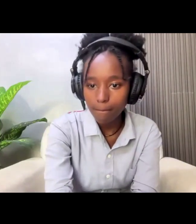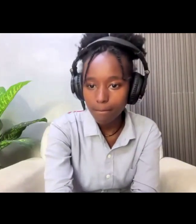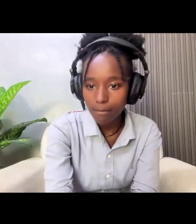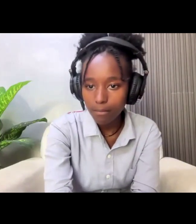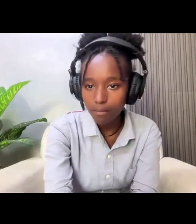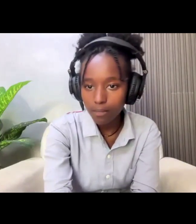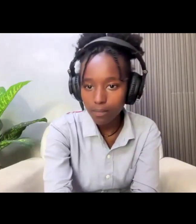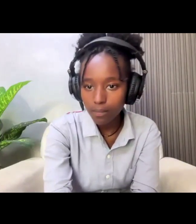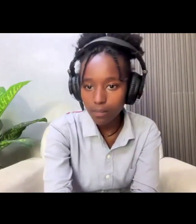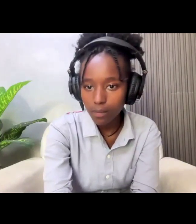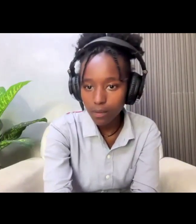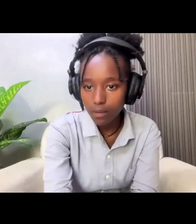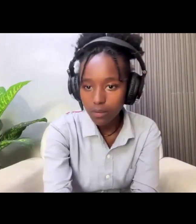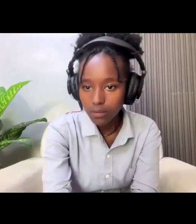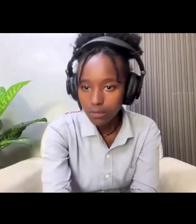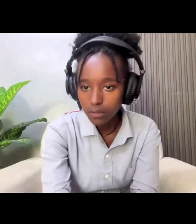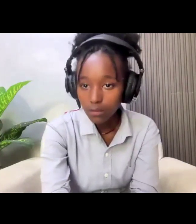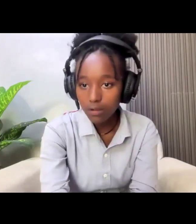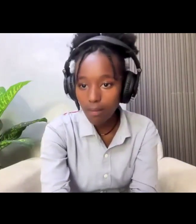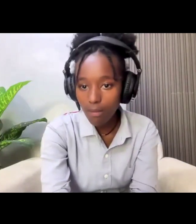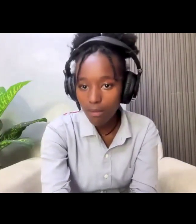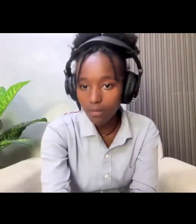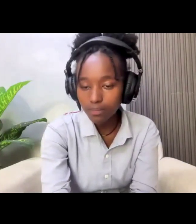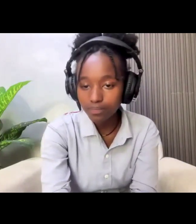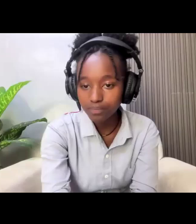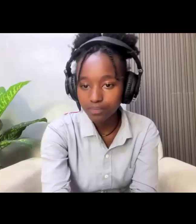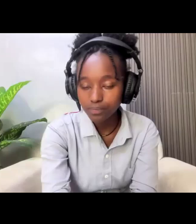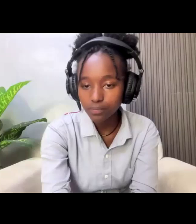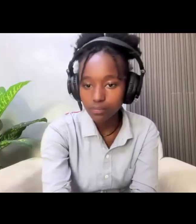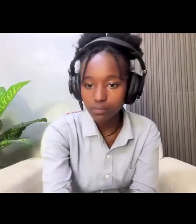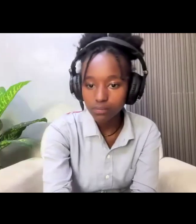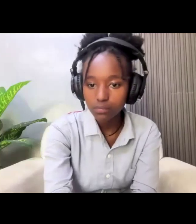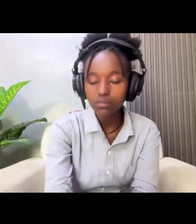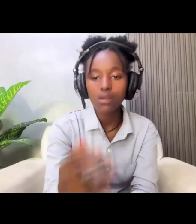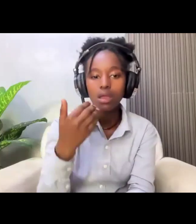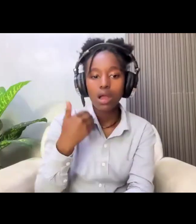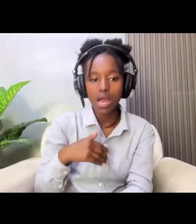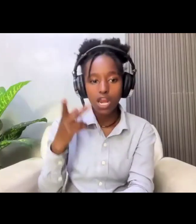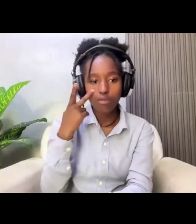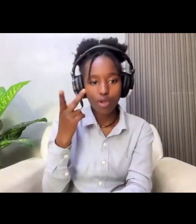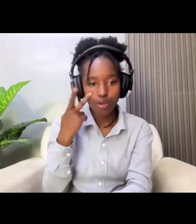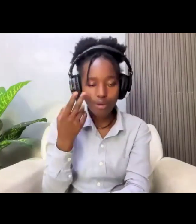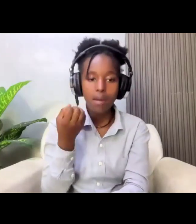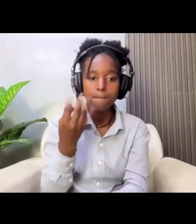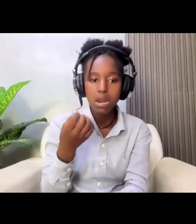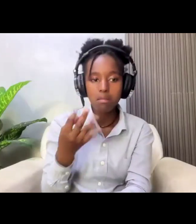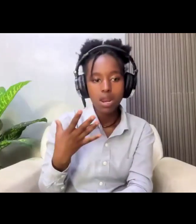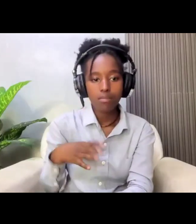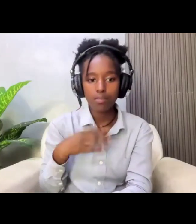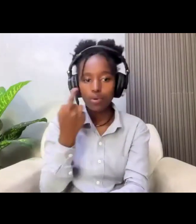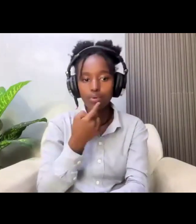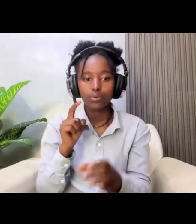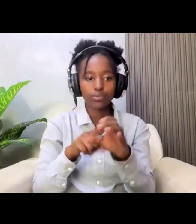Raolu. There are a number of other people, and we would like to hear from you, please, at this point. What do we need to